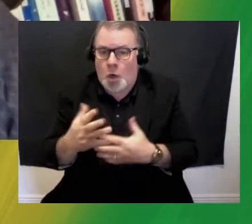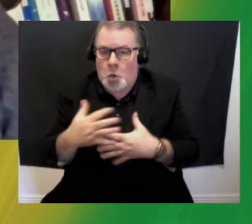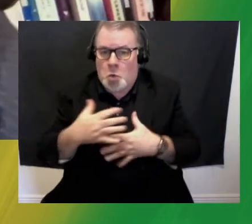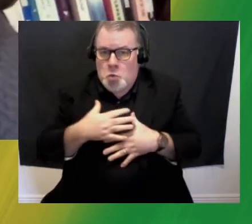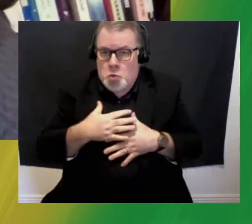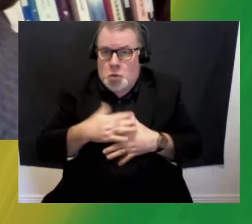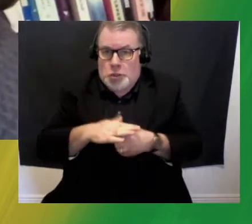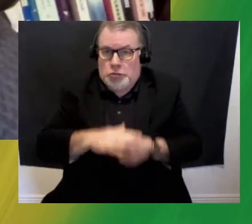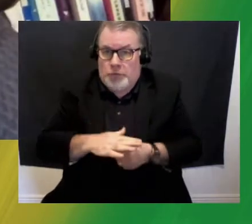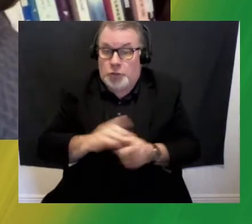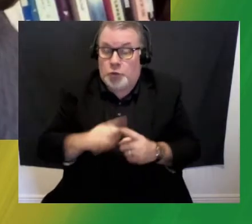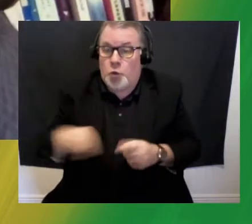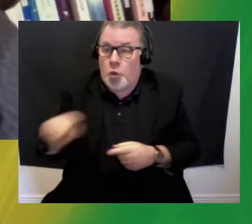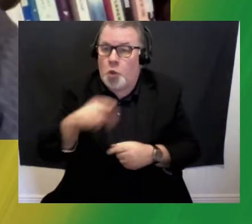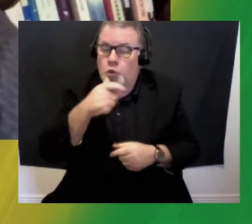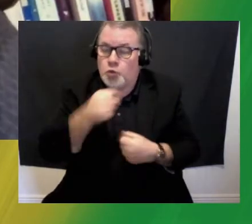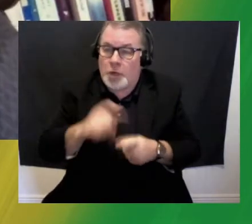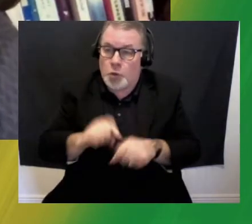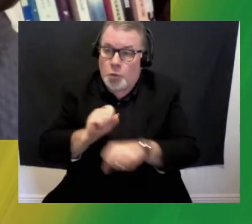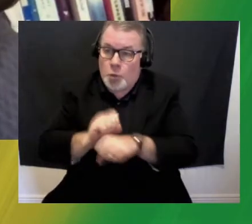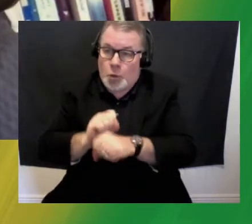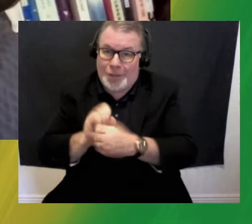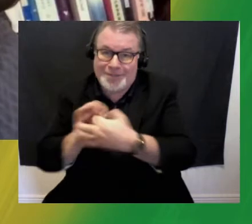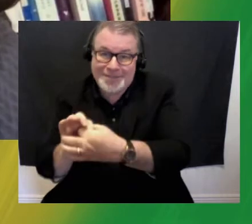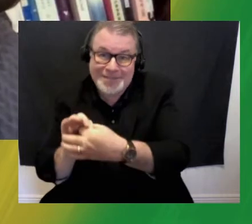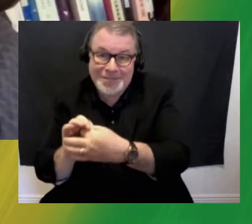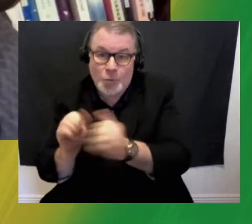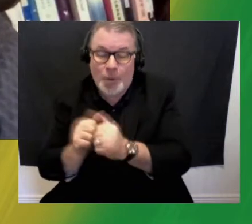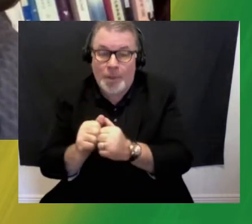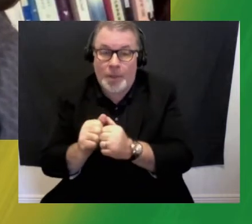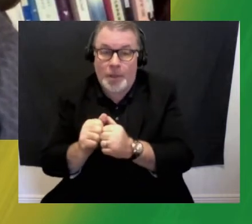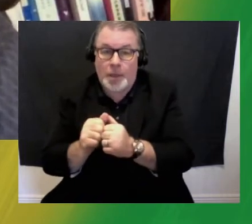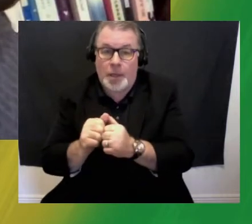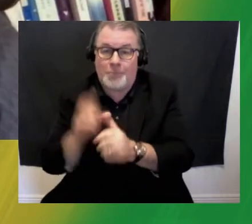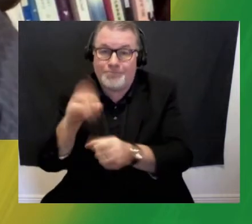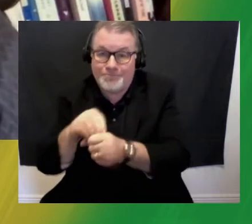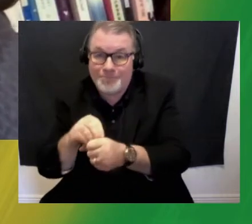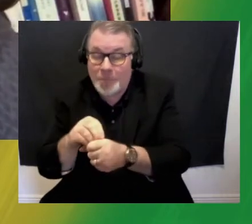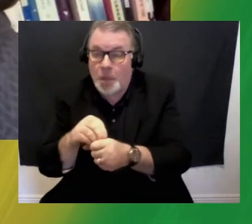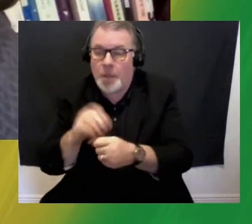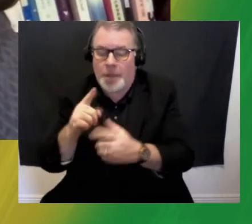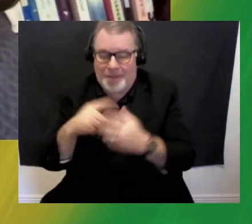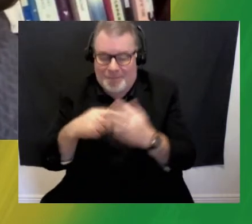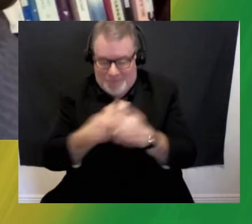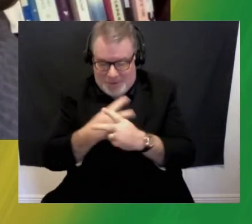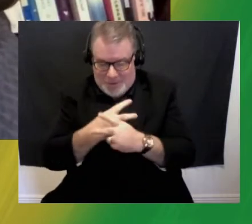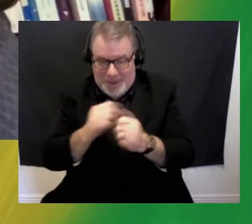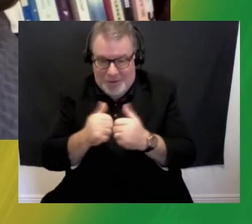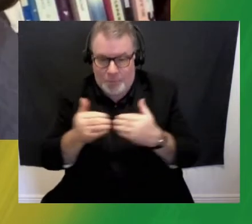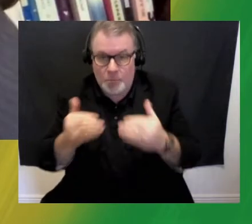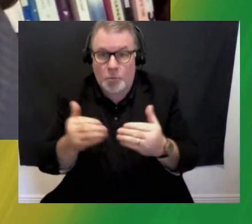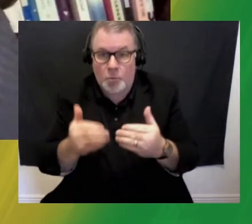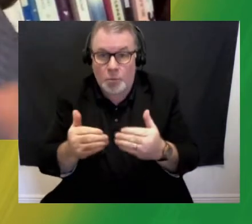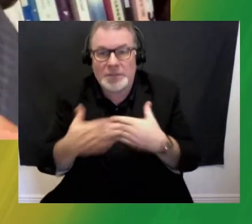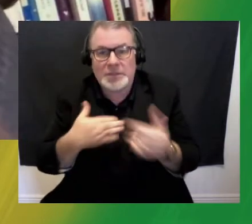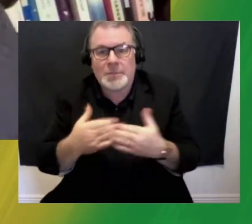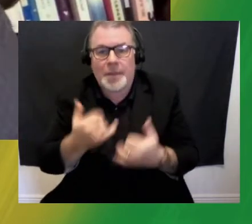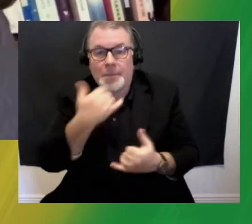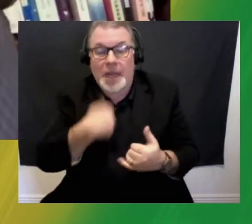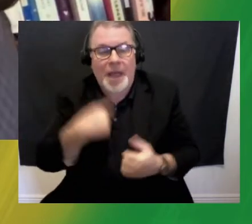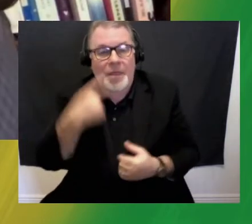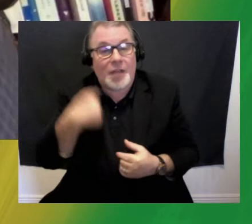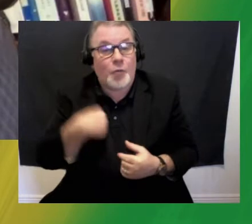you're trying to act in solidarity with. And then you have to figure out ways to move forward in spite of the mistake. I think sometimes if we understand it as